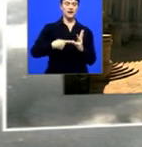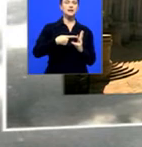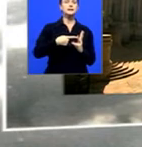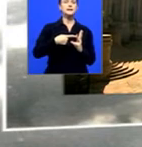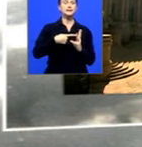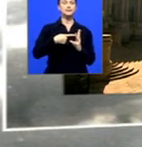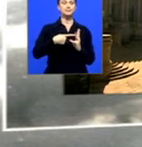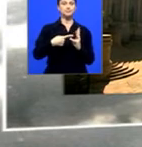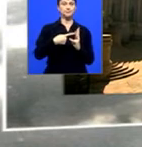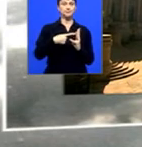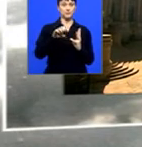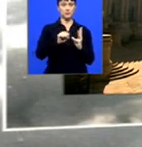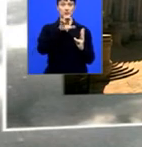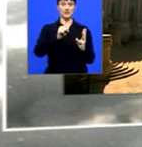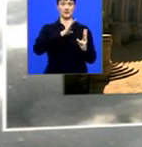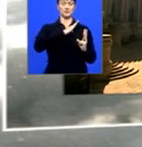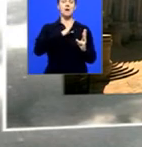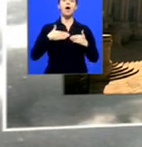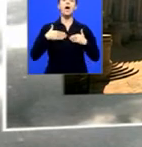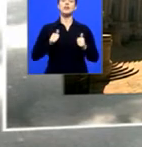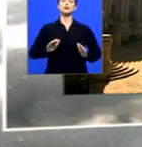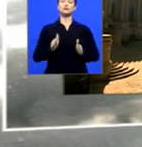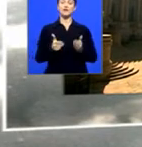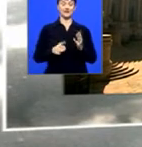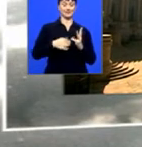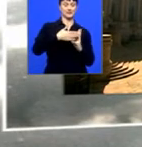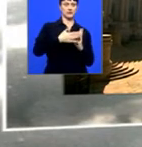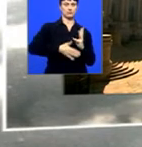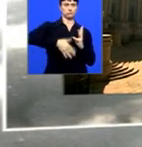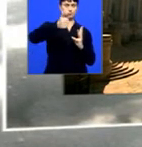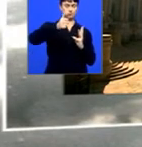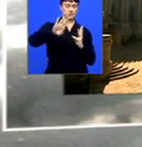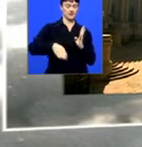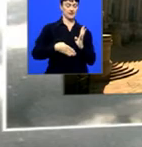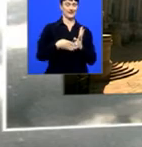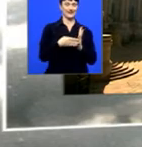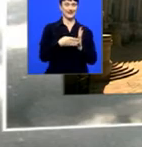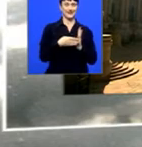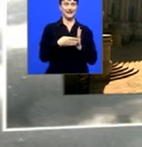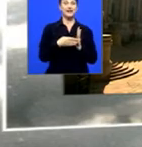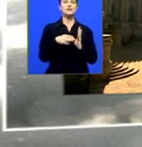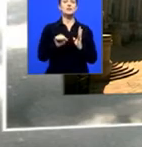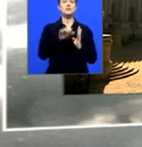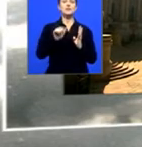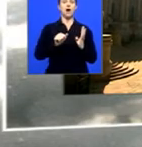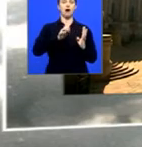General of the South African Military Health Services, and on the right was the Chief of the South African Army.